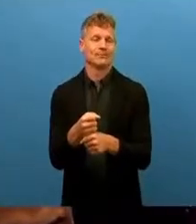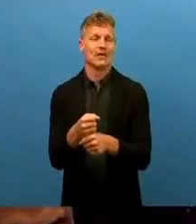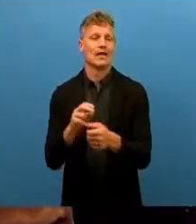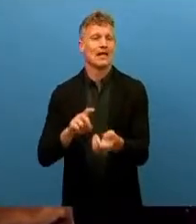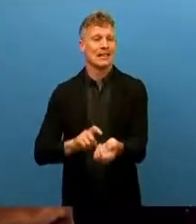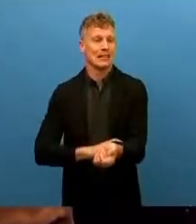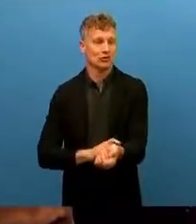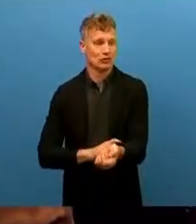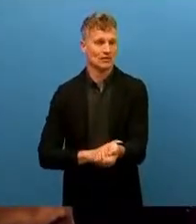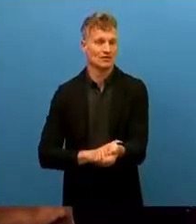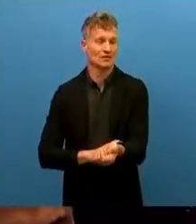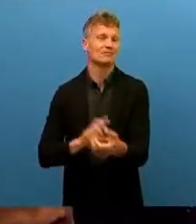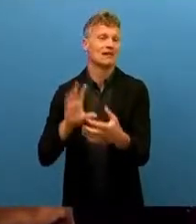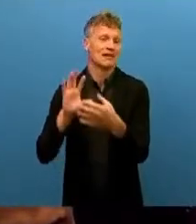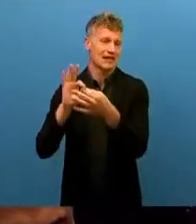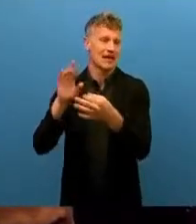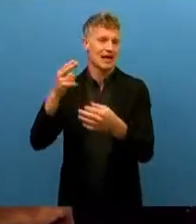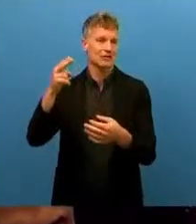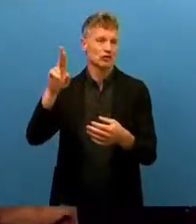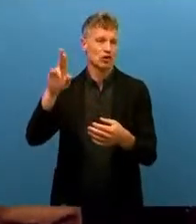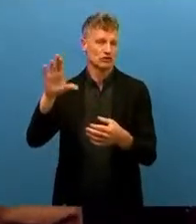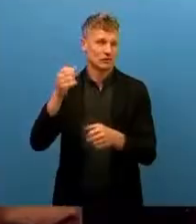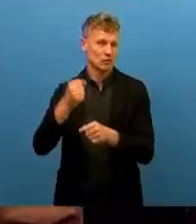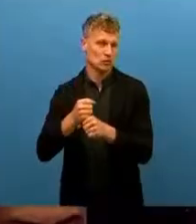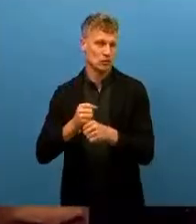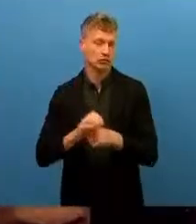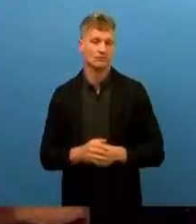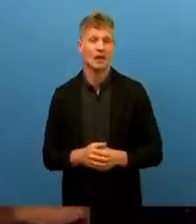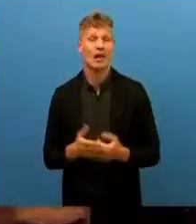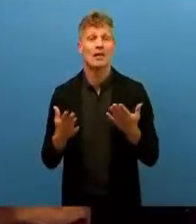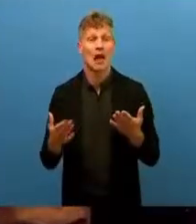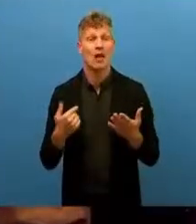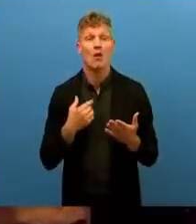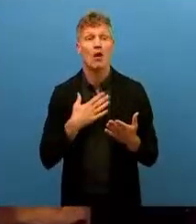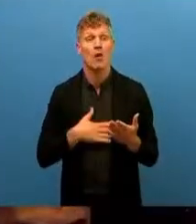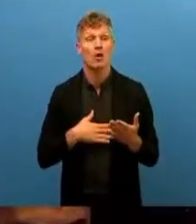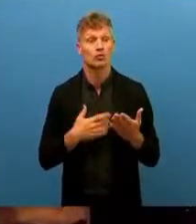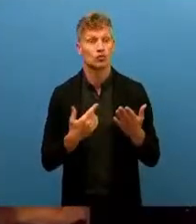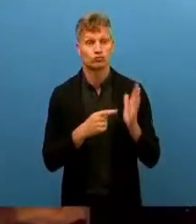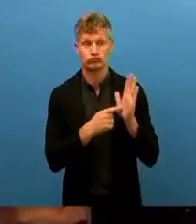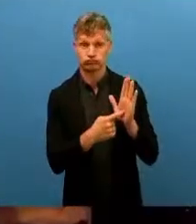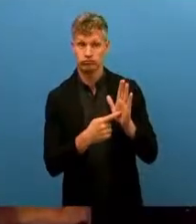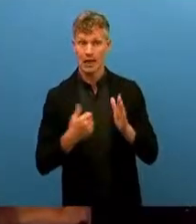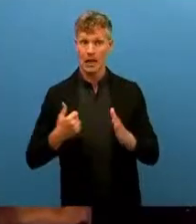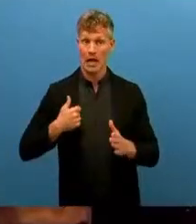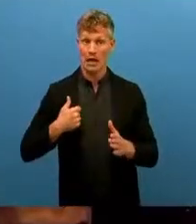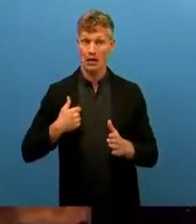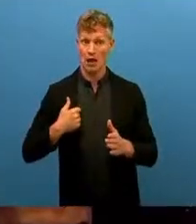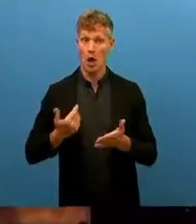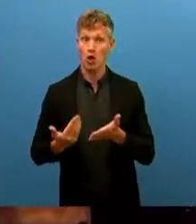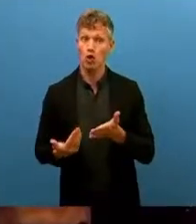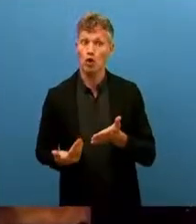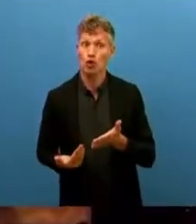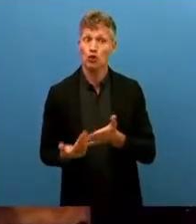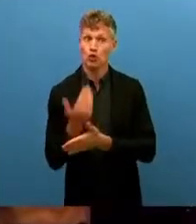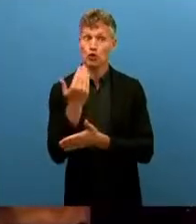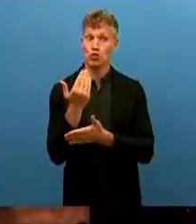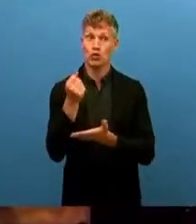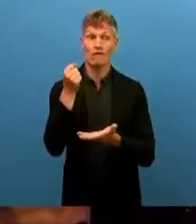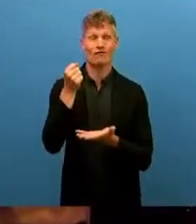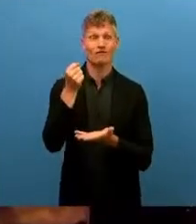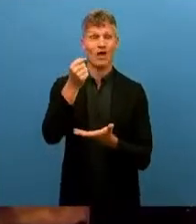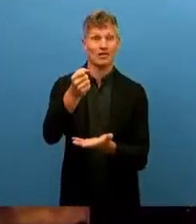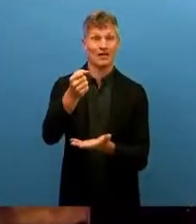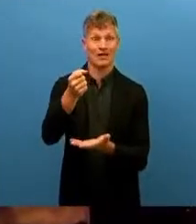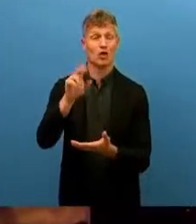line with this, I would like to take this opportunity to share that Canada has renewed its funding to the UN Voluntary Fund